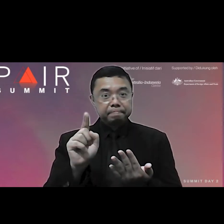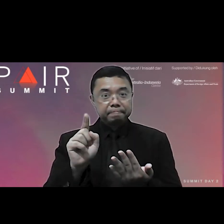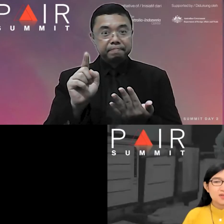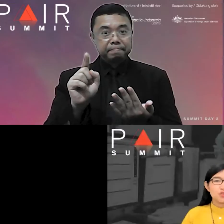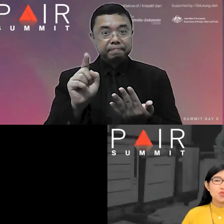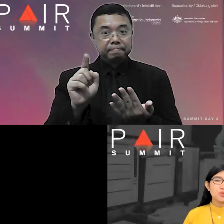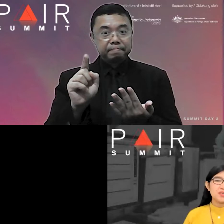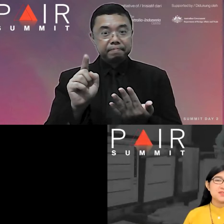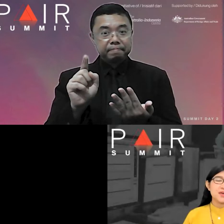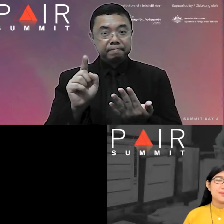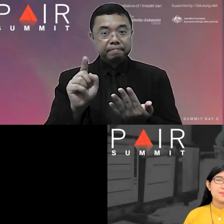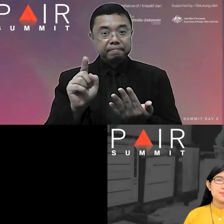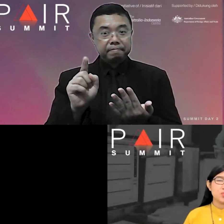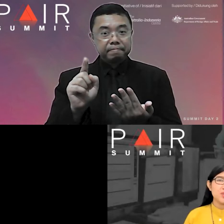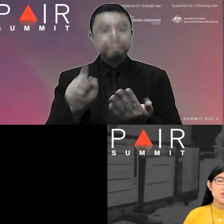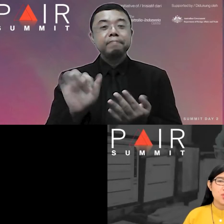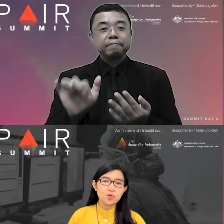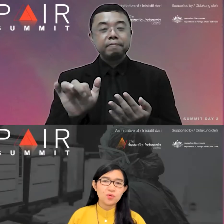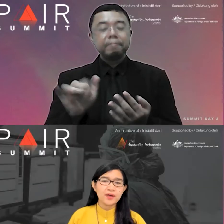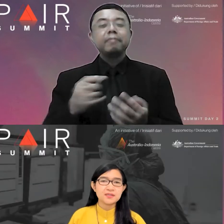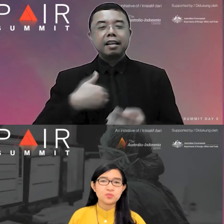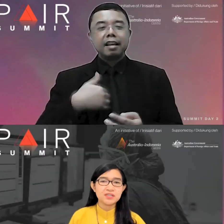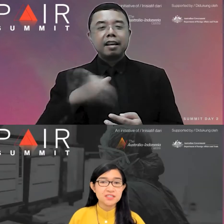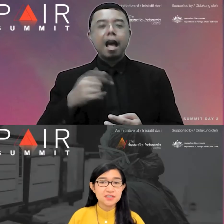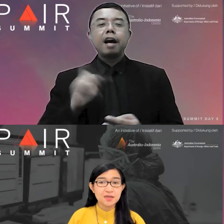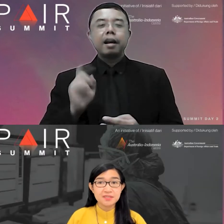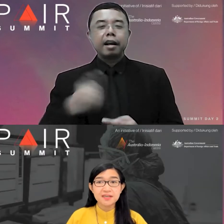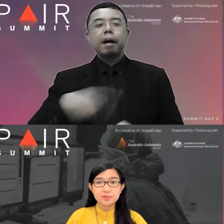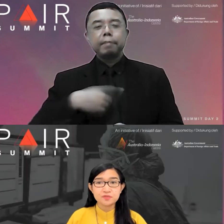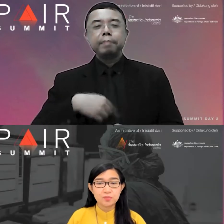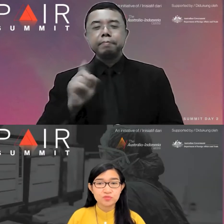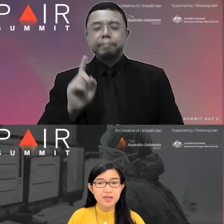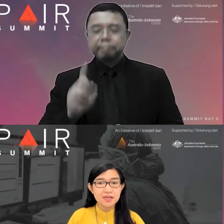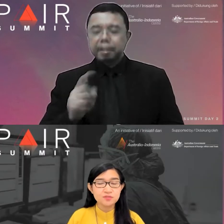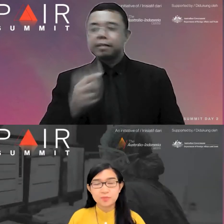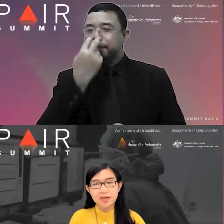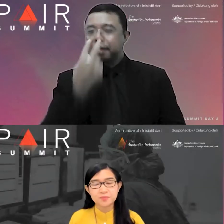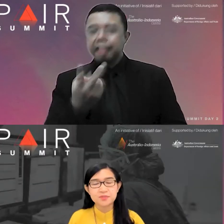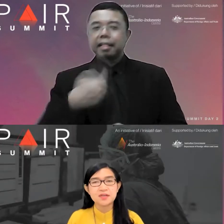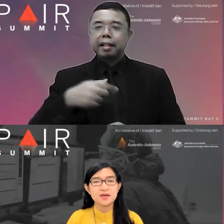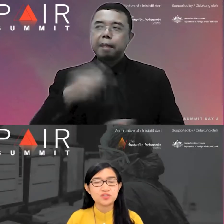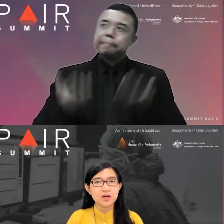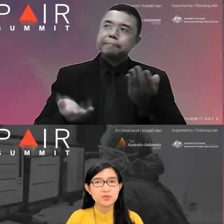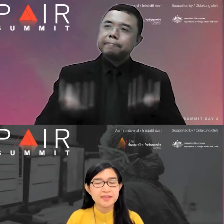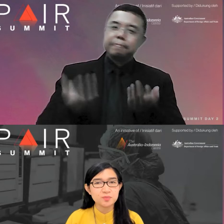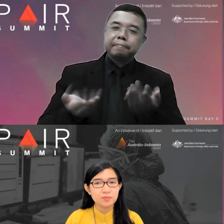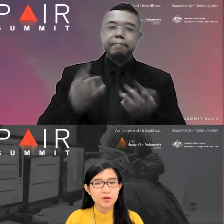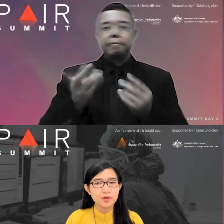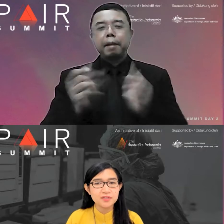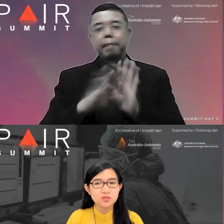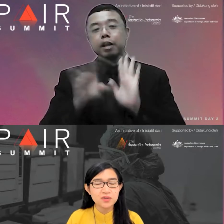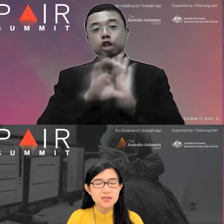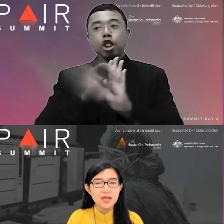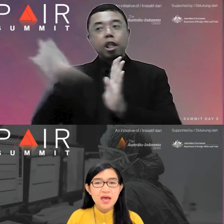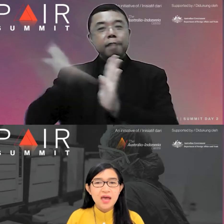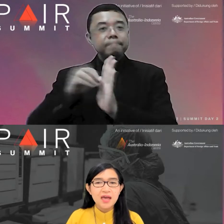Yes, well, sure, we can, we saw and we considered some examples from Australia, so perhaps Shera will explain more about